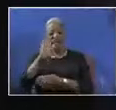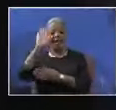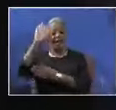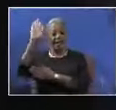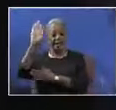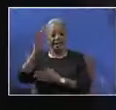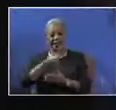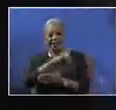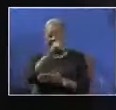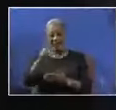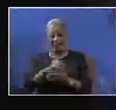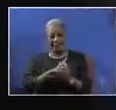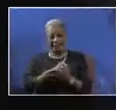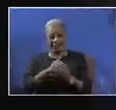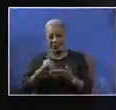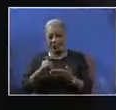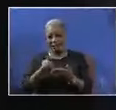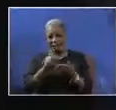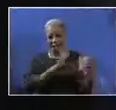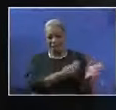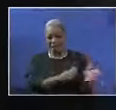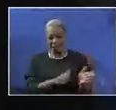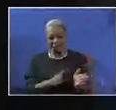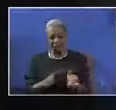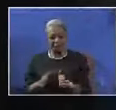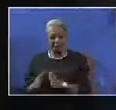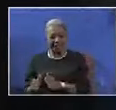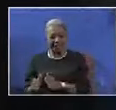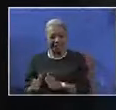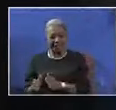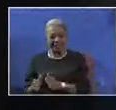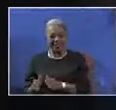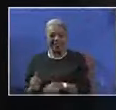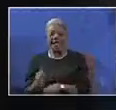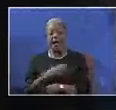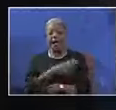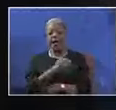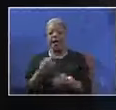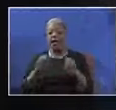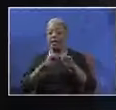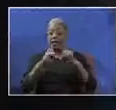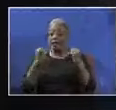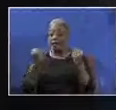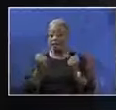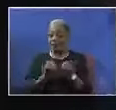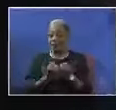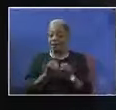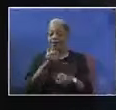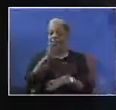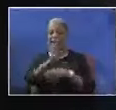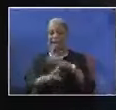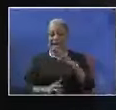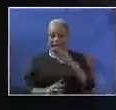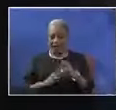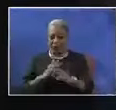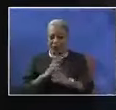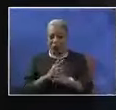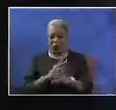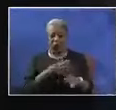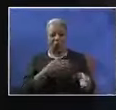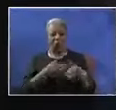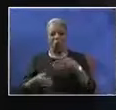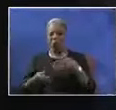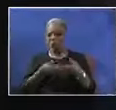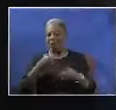ultimately get us and society and this world where God wants it to be. Now,